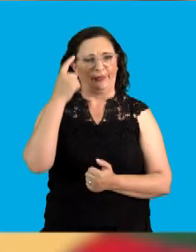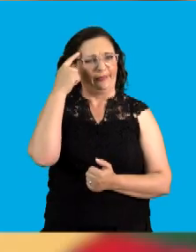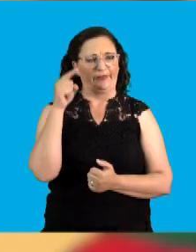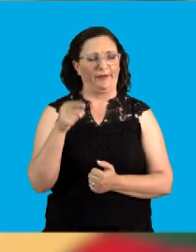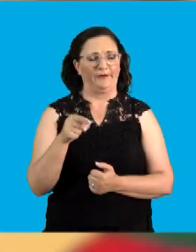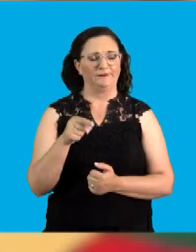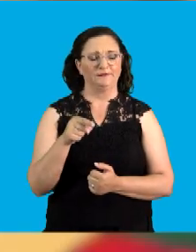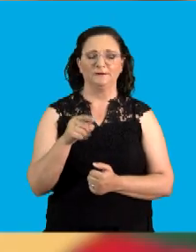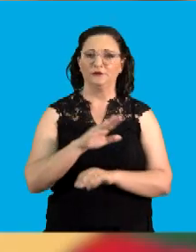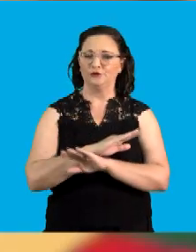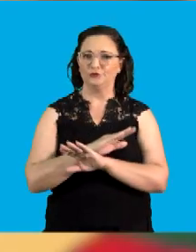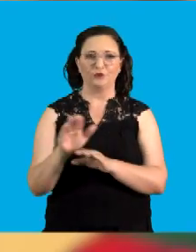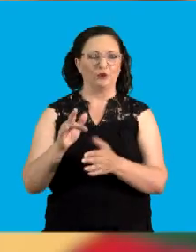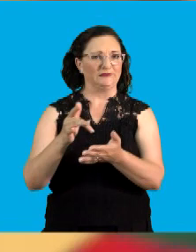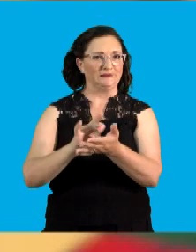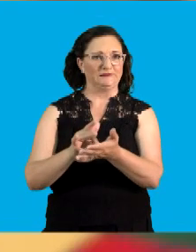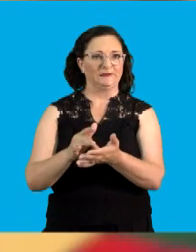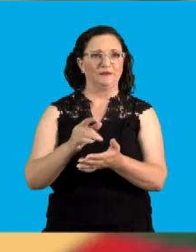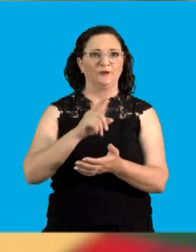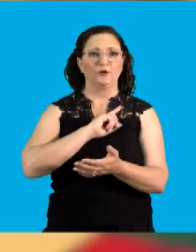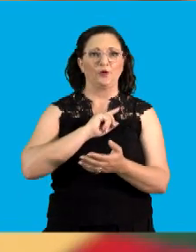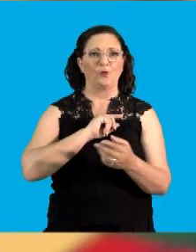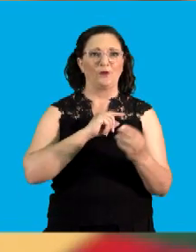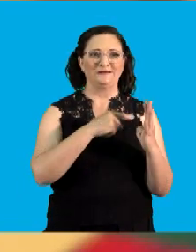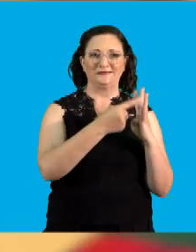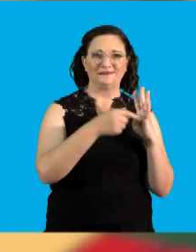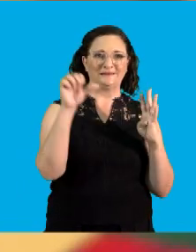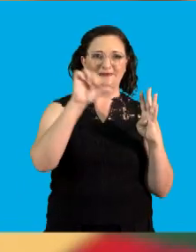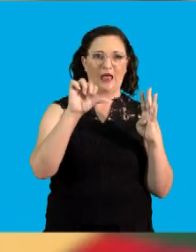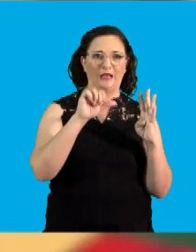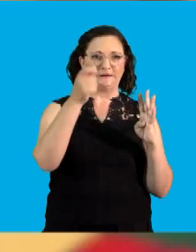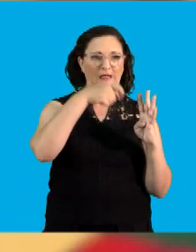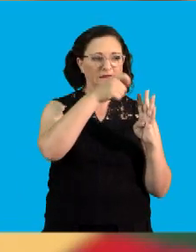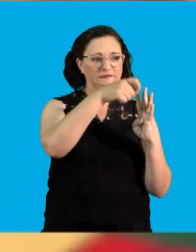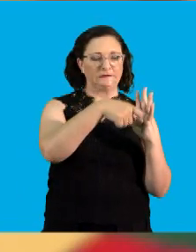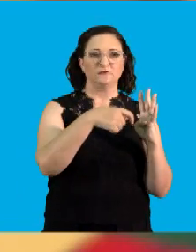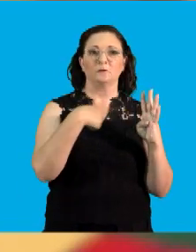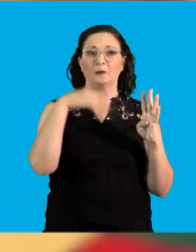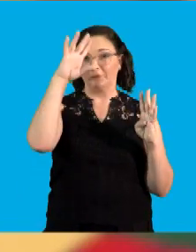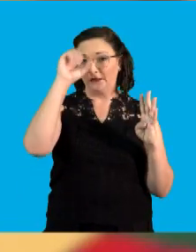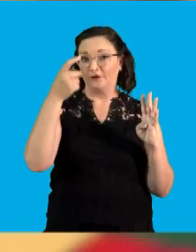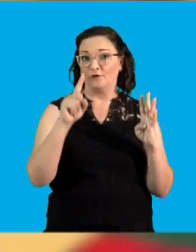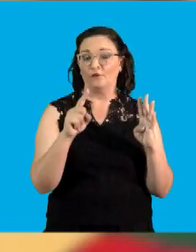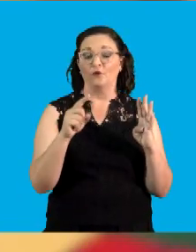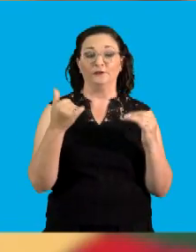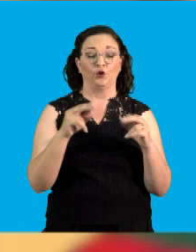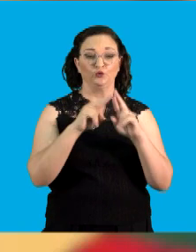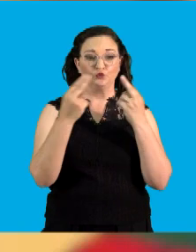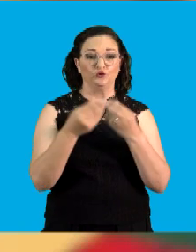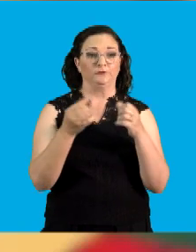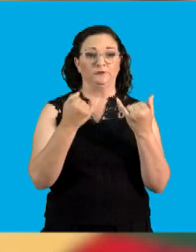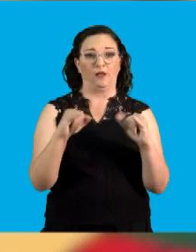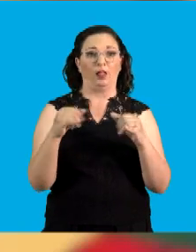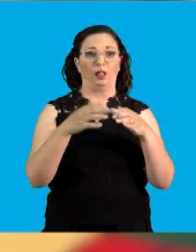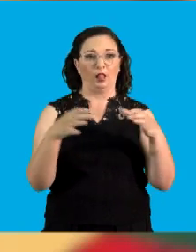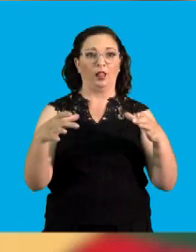not think that the Earth is the center of the universe, because astronomers and scientists believe that the universe is ever